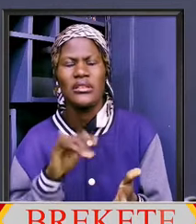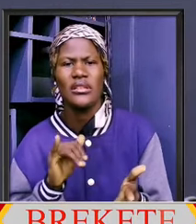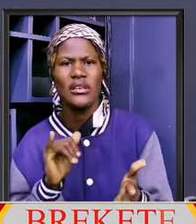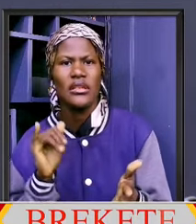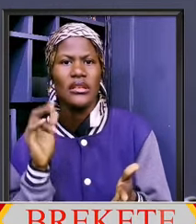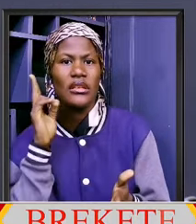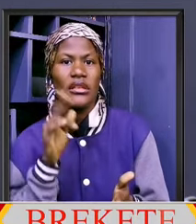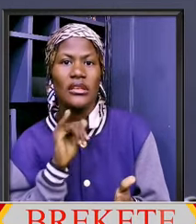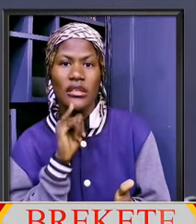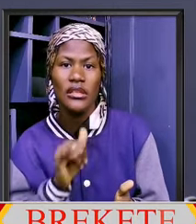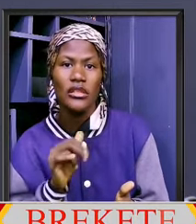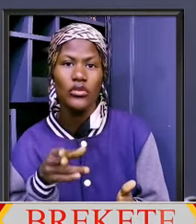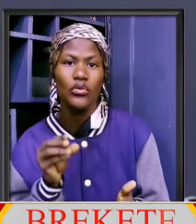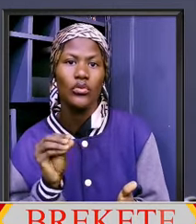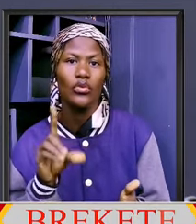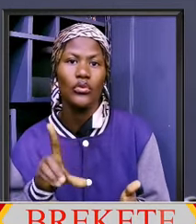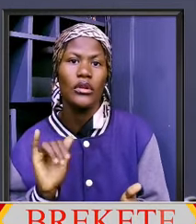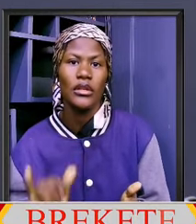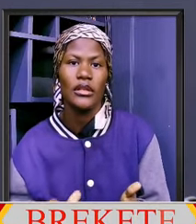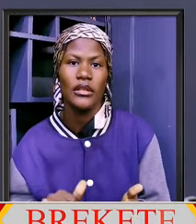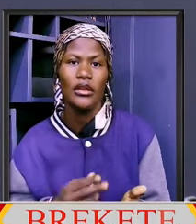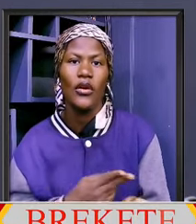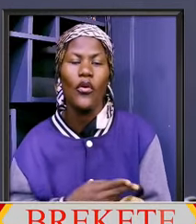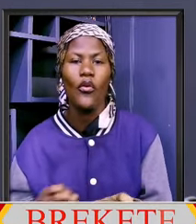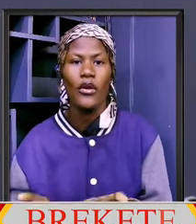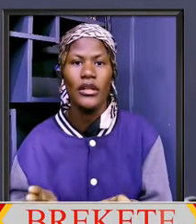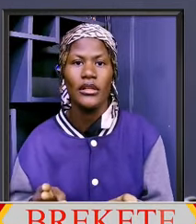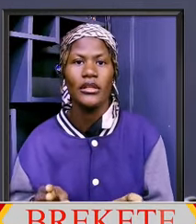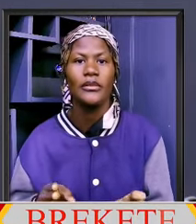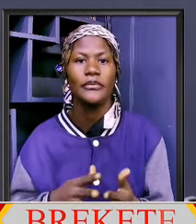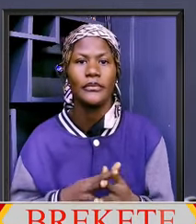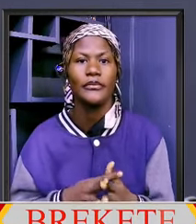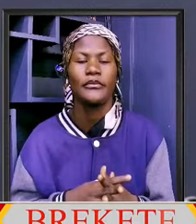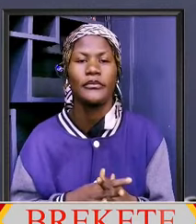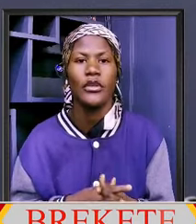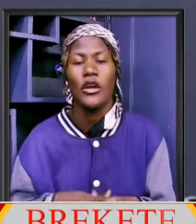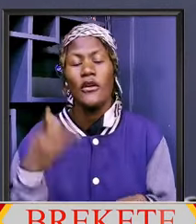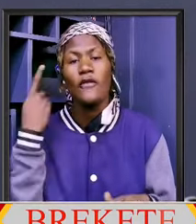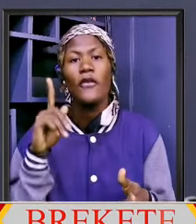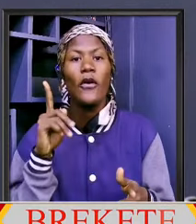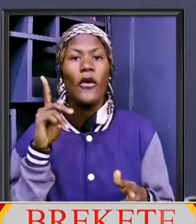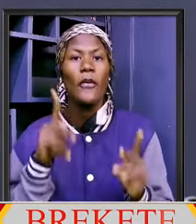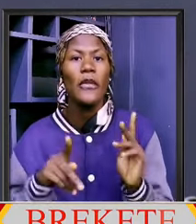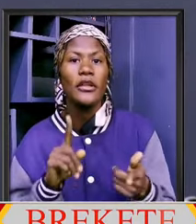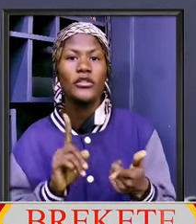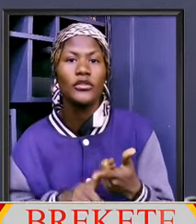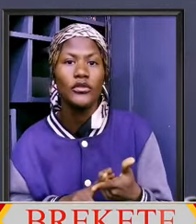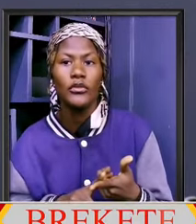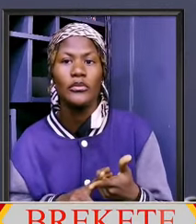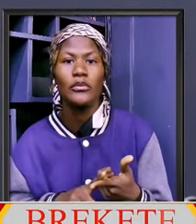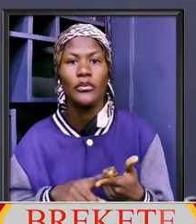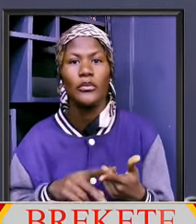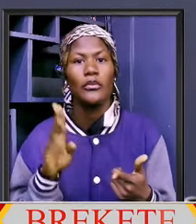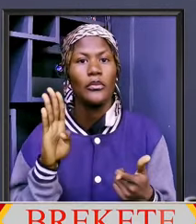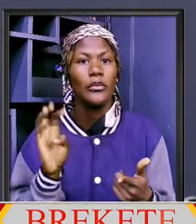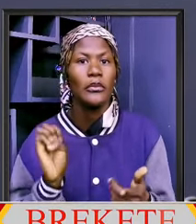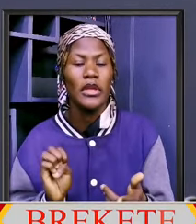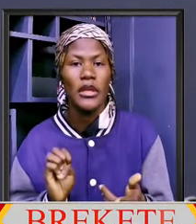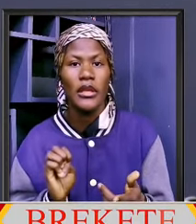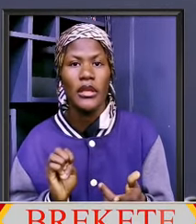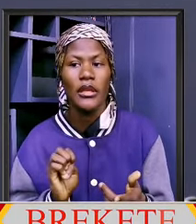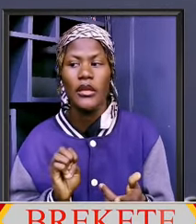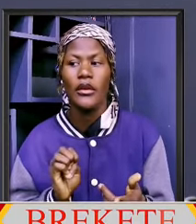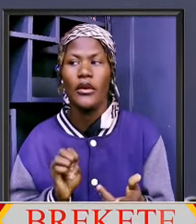You know, they corrupt. See, for person to be honest, now one thing. For person to get the capacity to run the office, now another